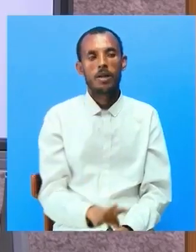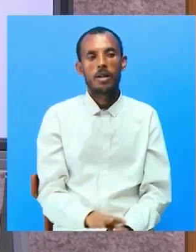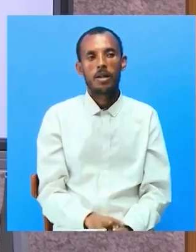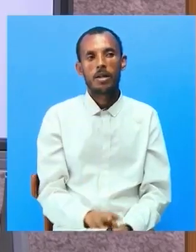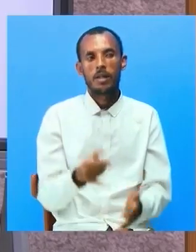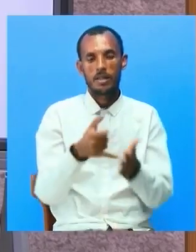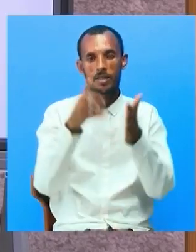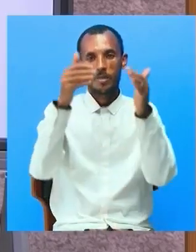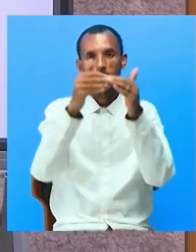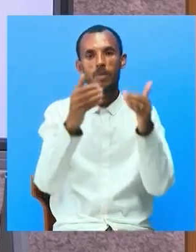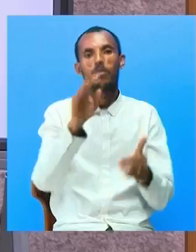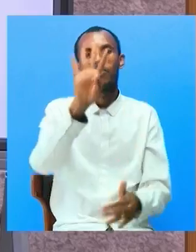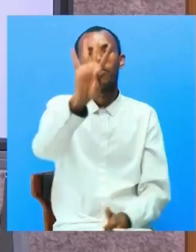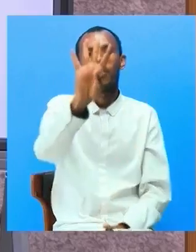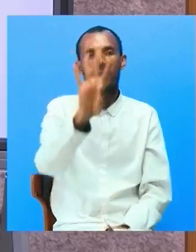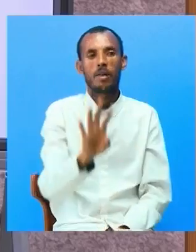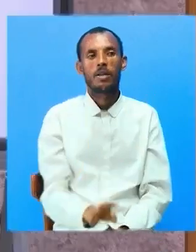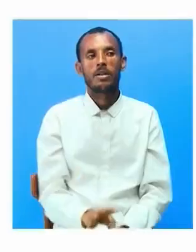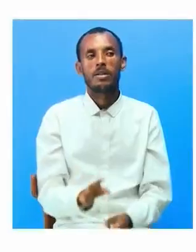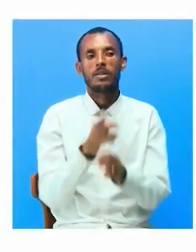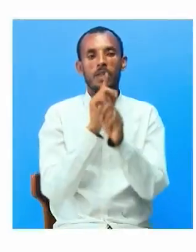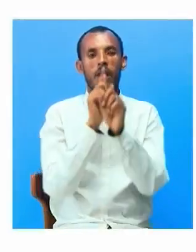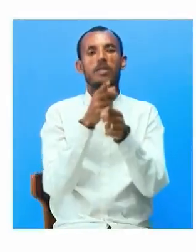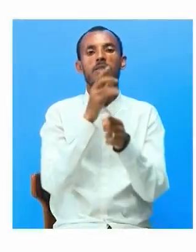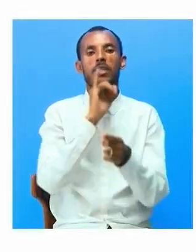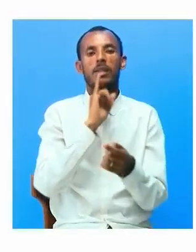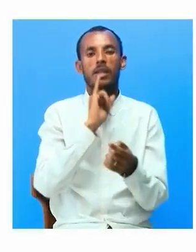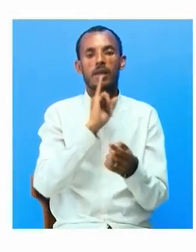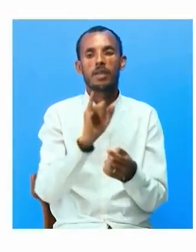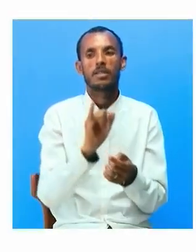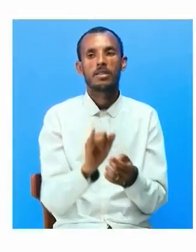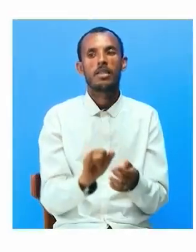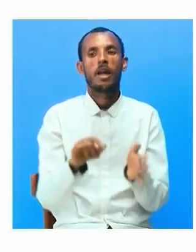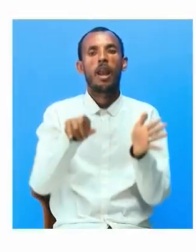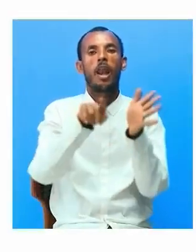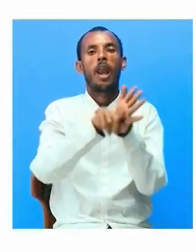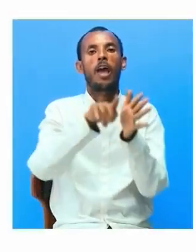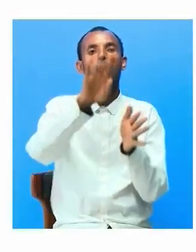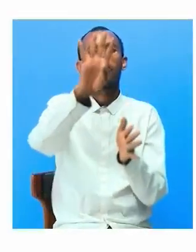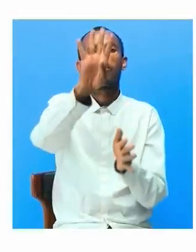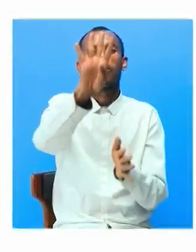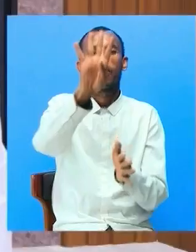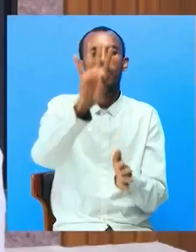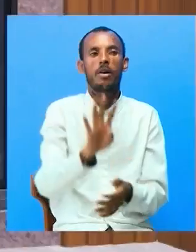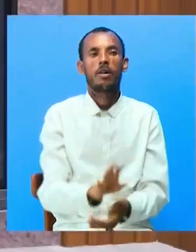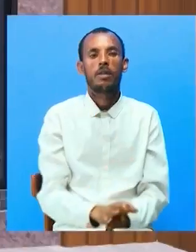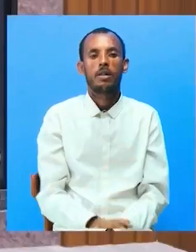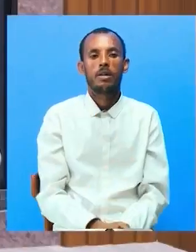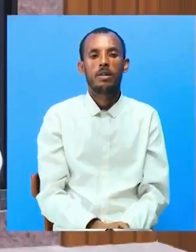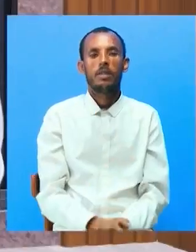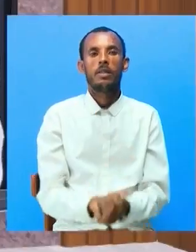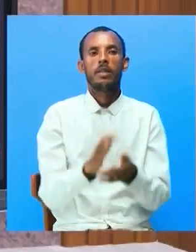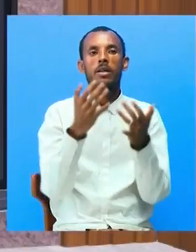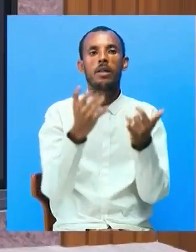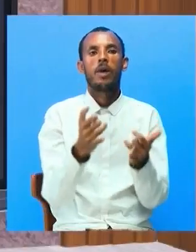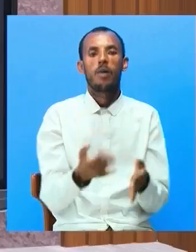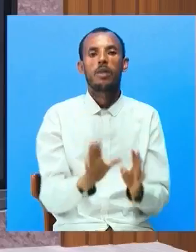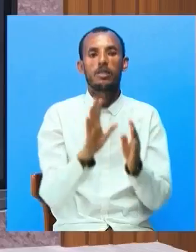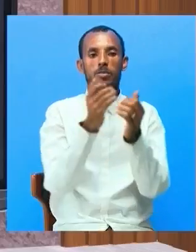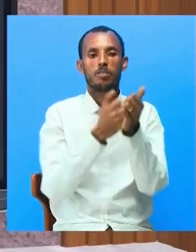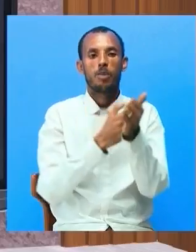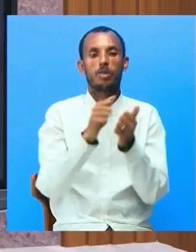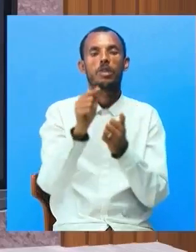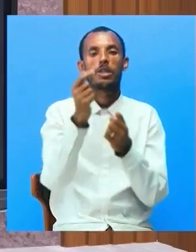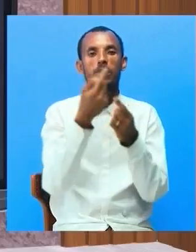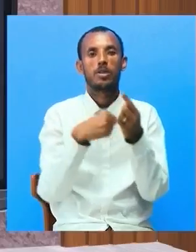It gives us 4. Therefore, the answer will be is negative 4. Now, let's